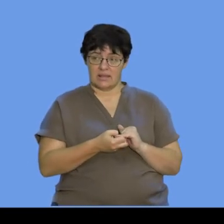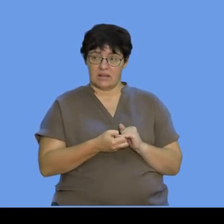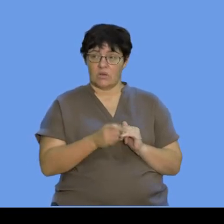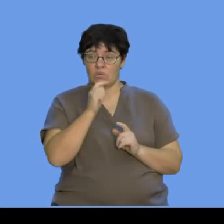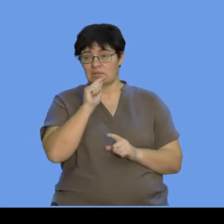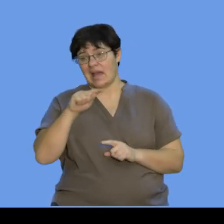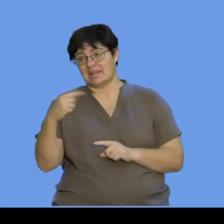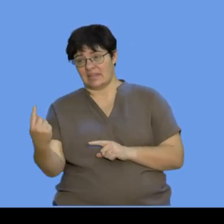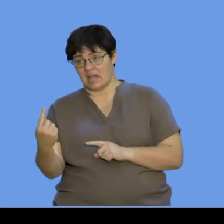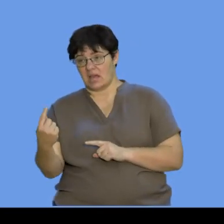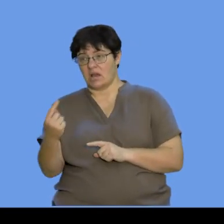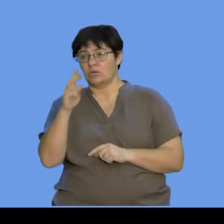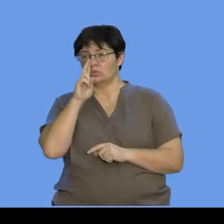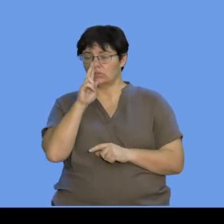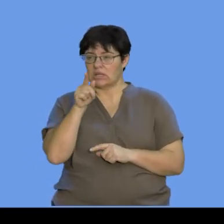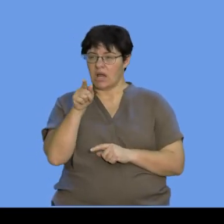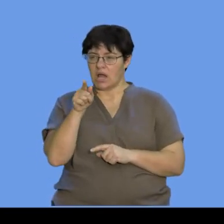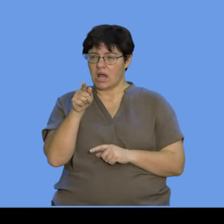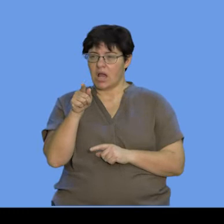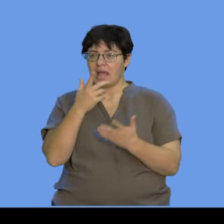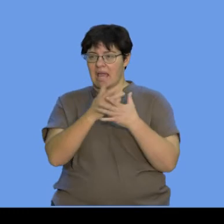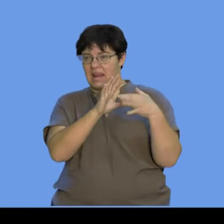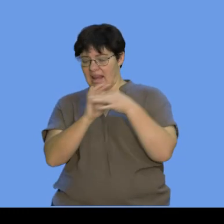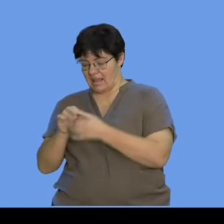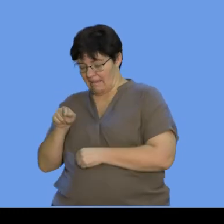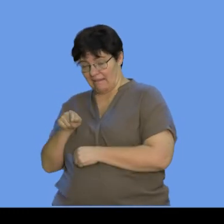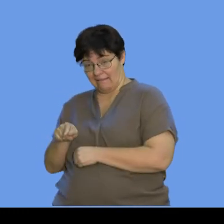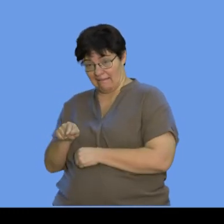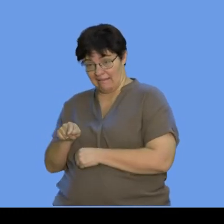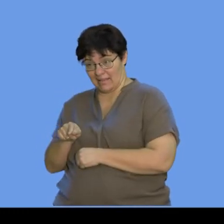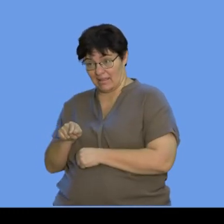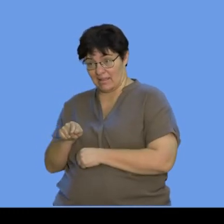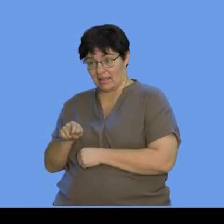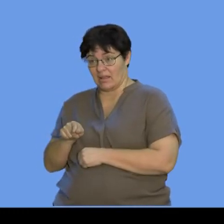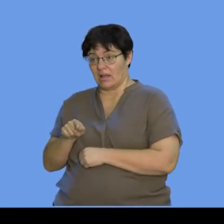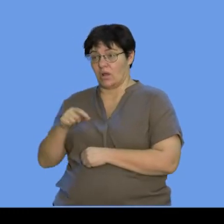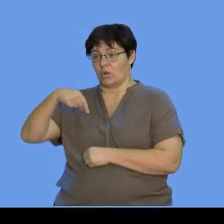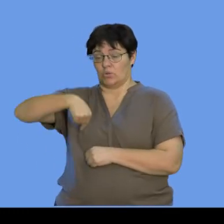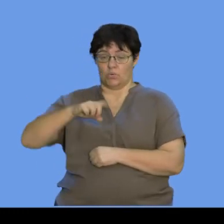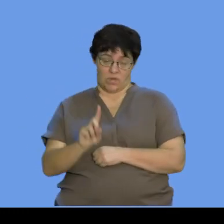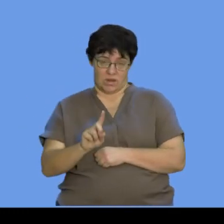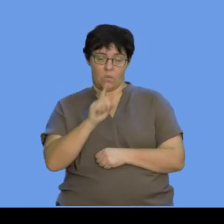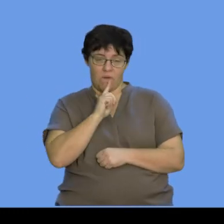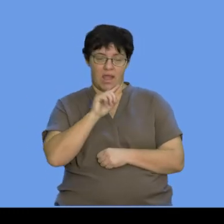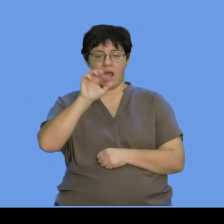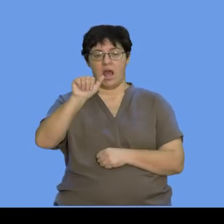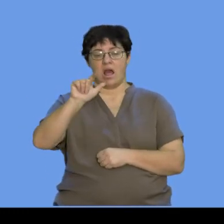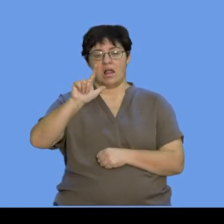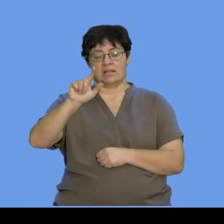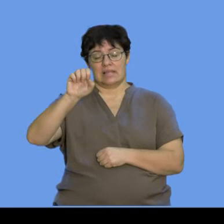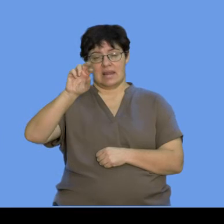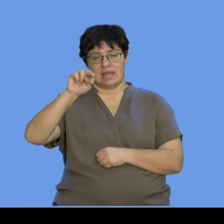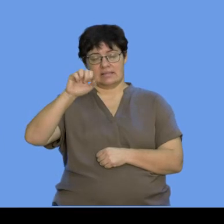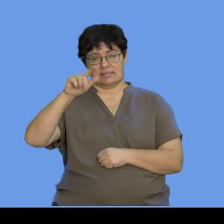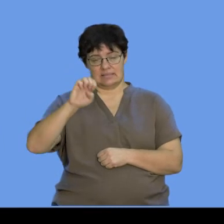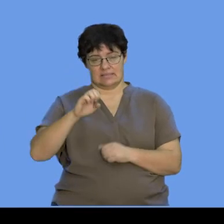other triangle to then see whether it can be linked to this angle here because of alternate angles, you see. So